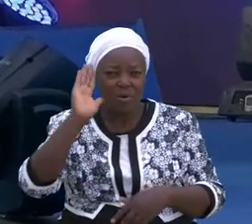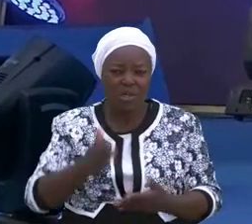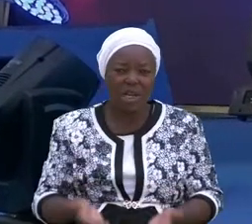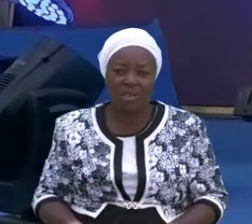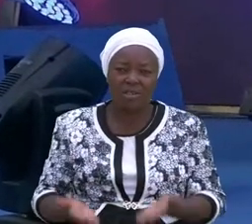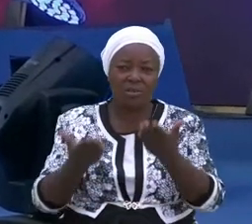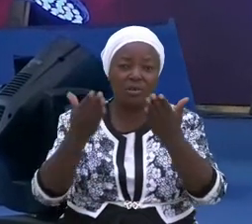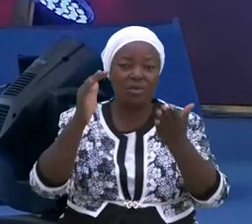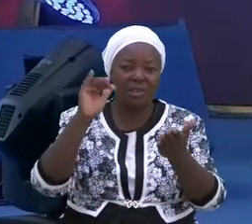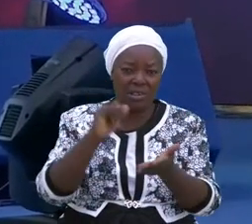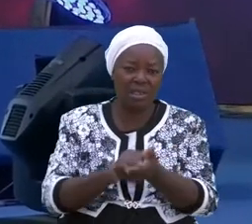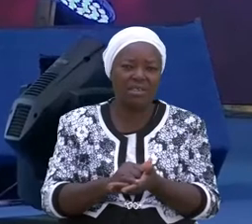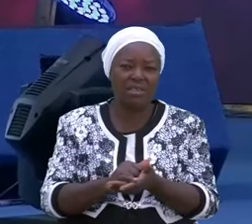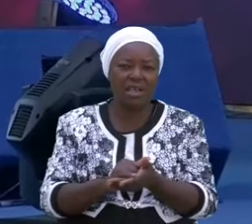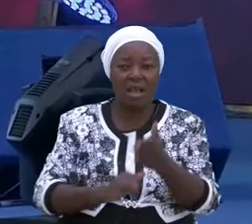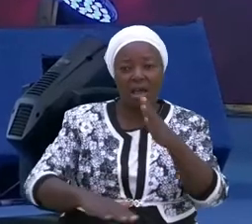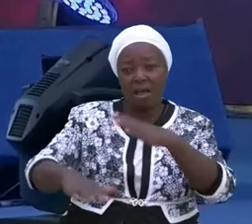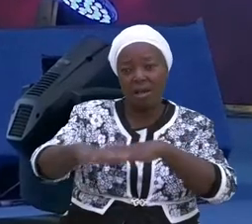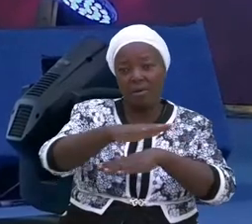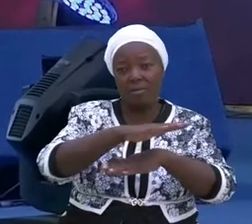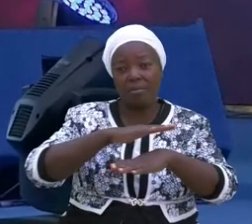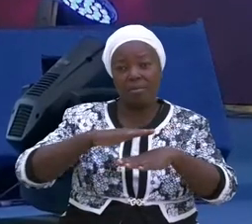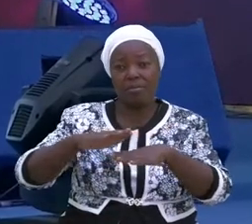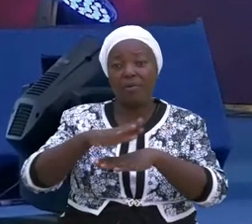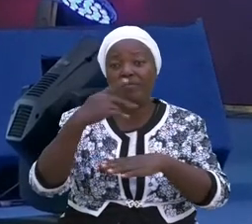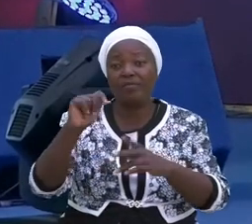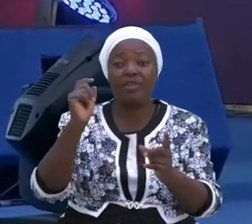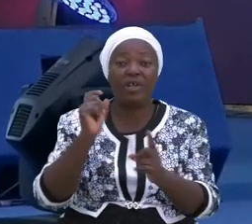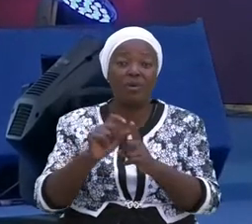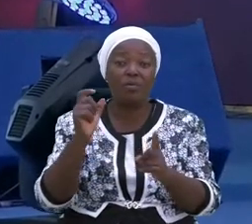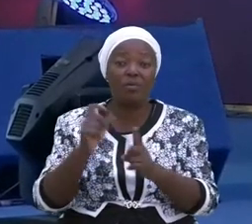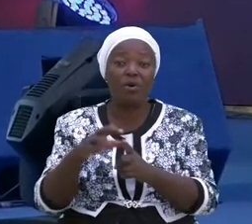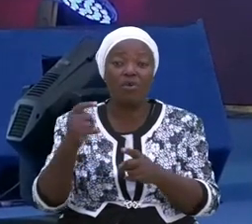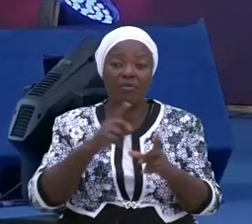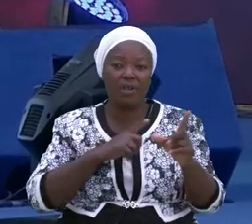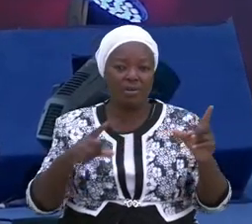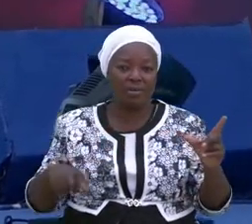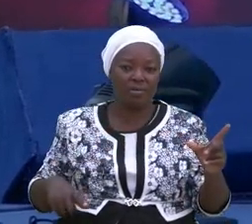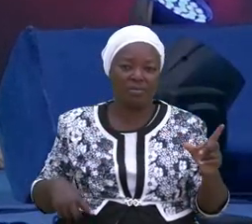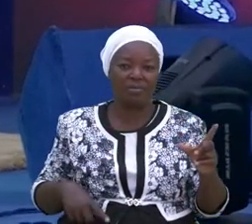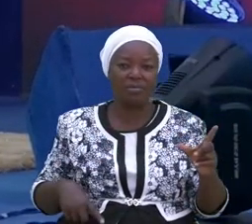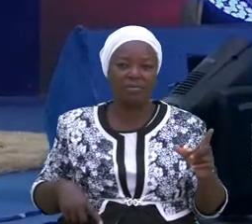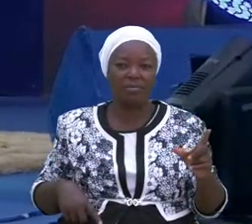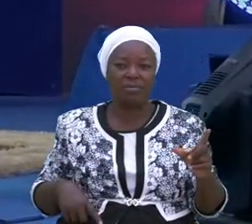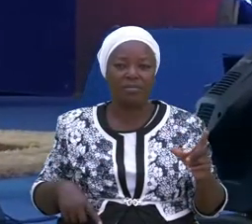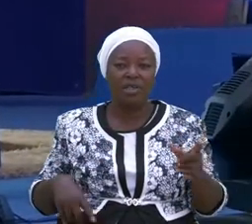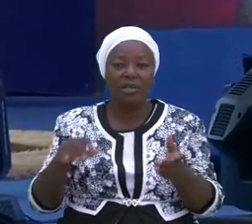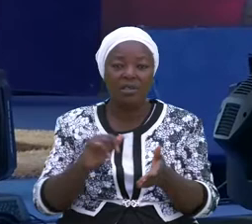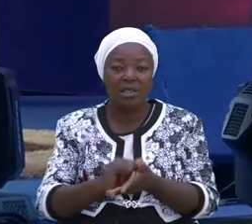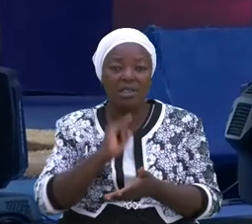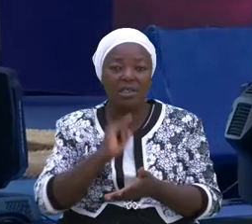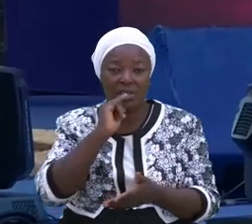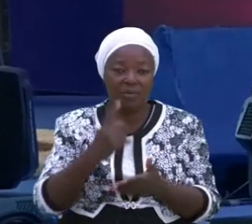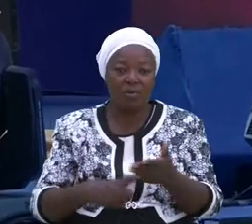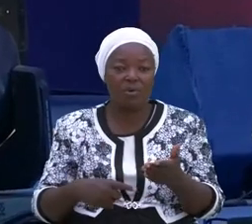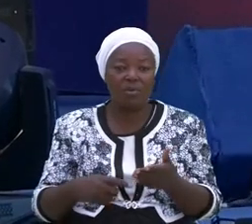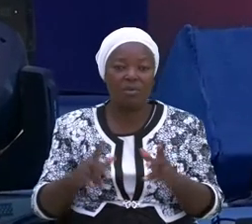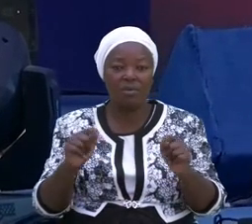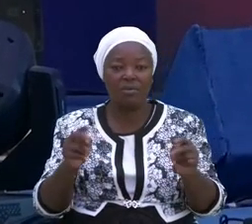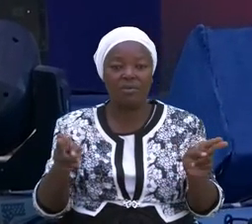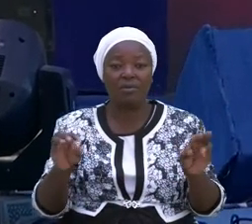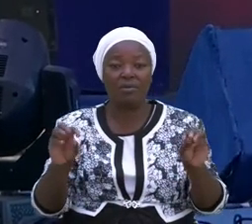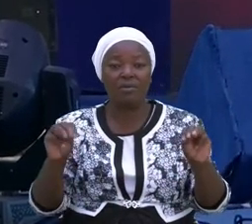that above the works of the Lord. That's what Thomas was trying to do. He